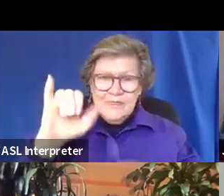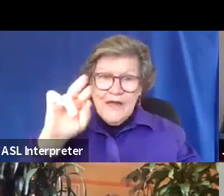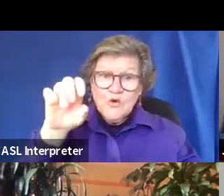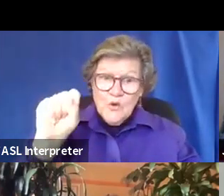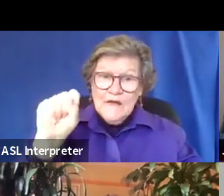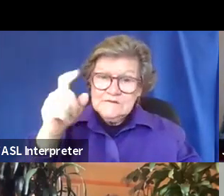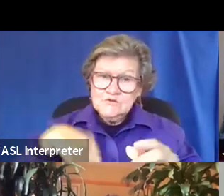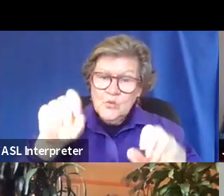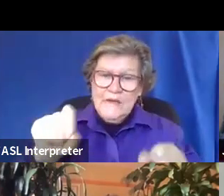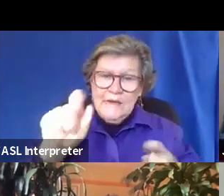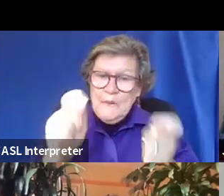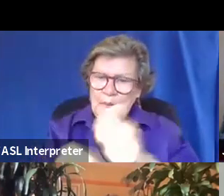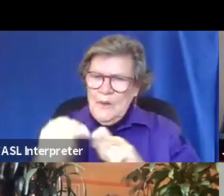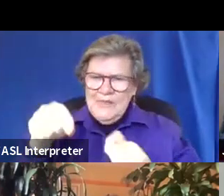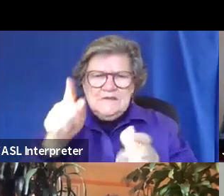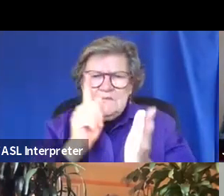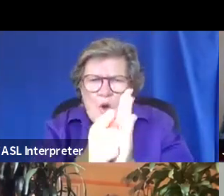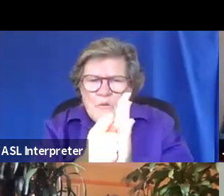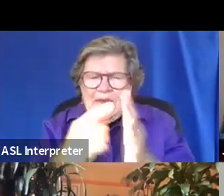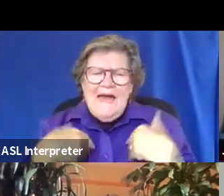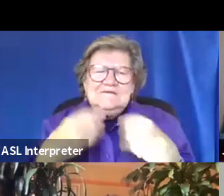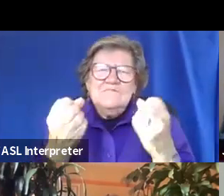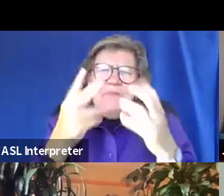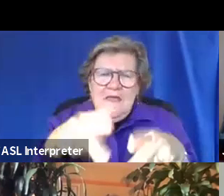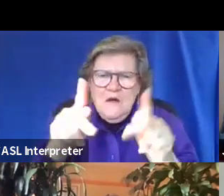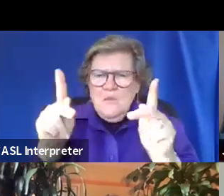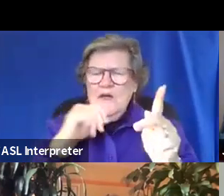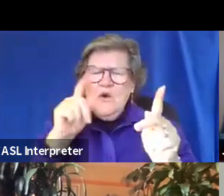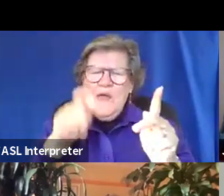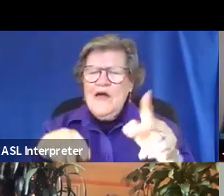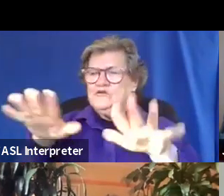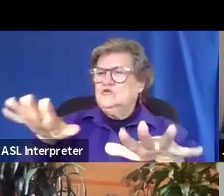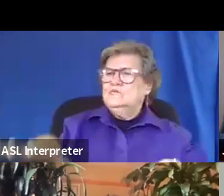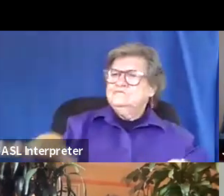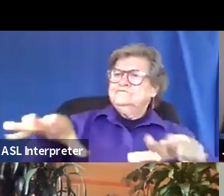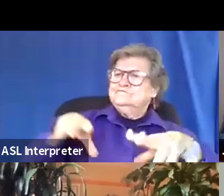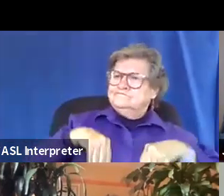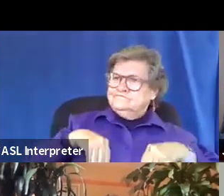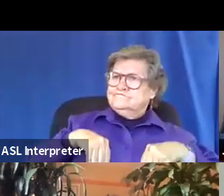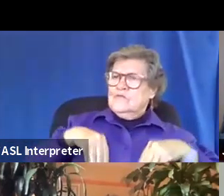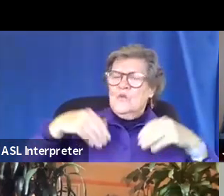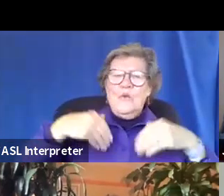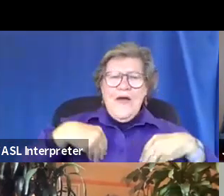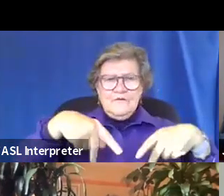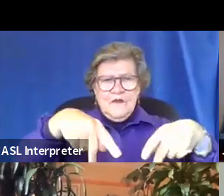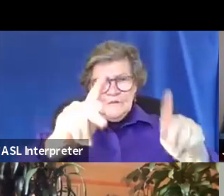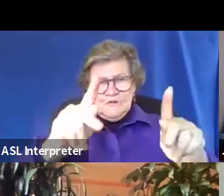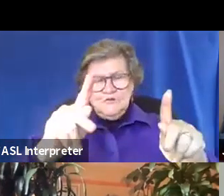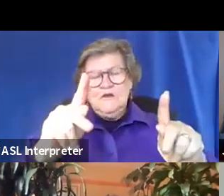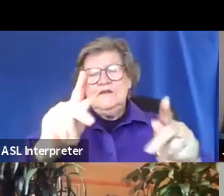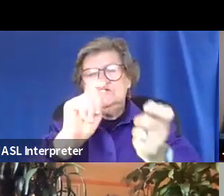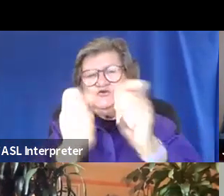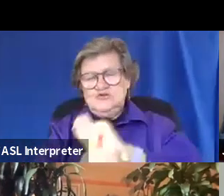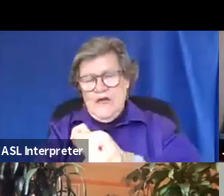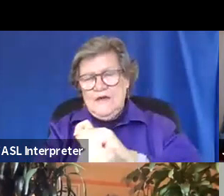is pregnant with possibility. We don't have to settle for small reform. We have an opportunity for solutions scaled to the size of our problems. And